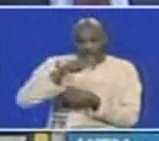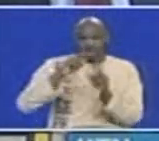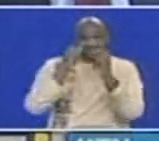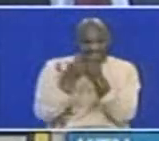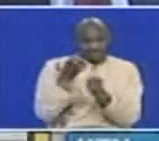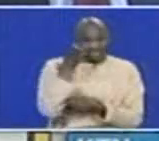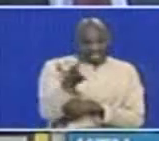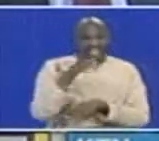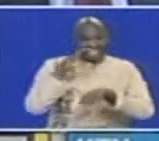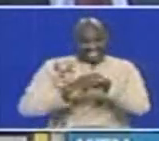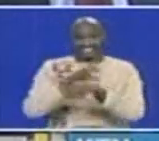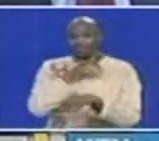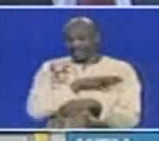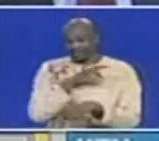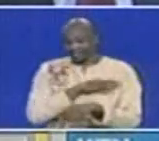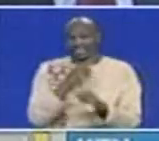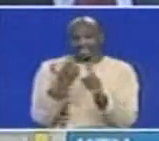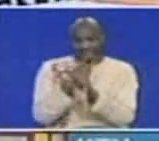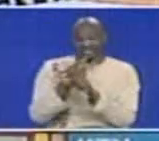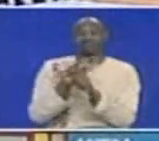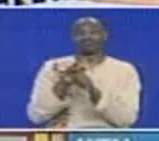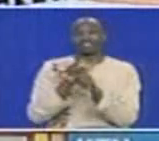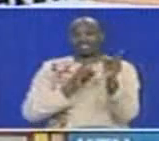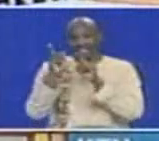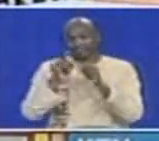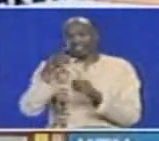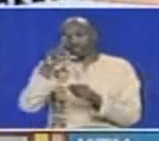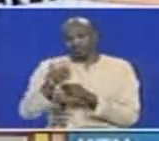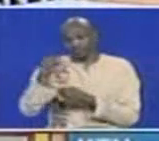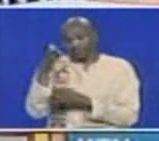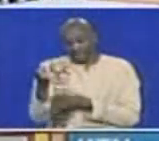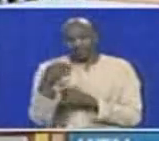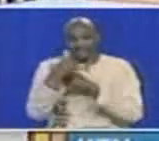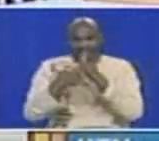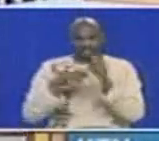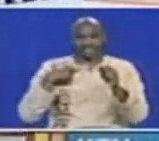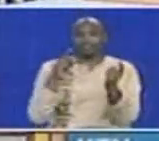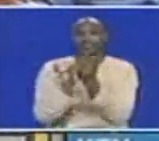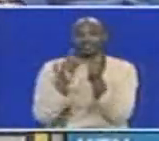Premier League get benefits with subsidized travel rates within the country for the league matches.